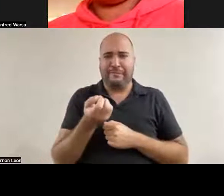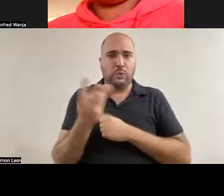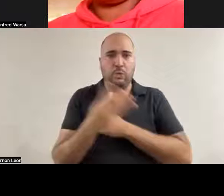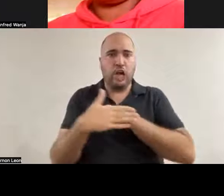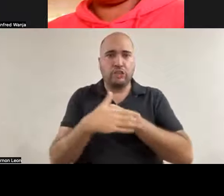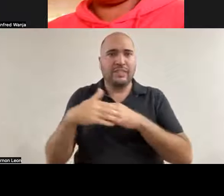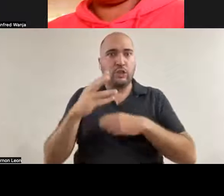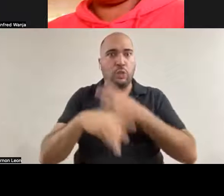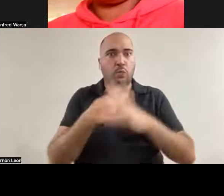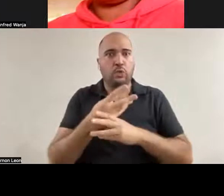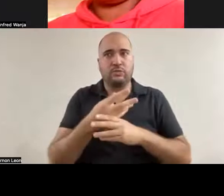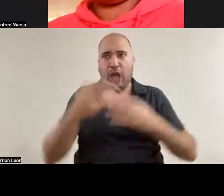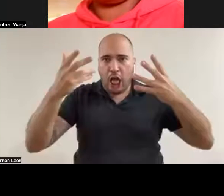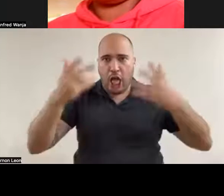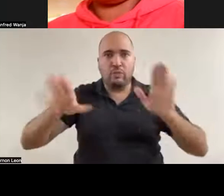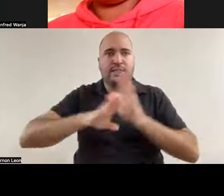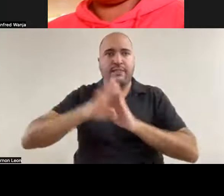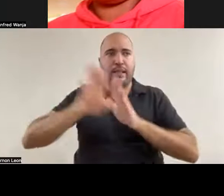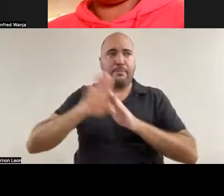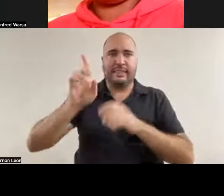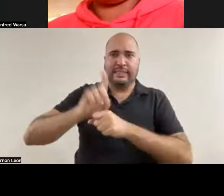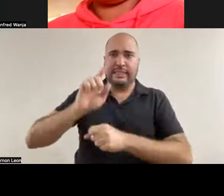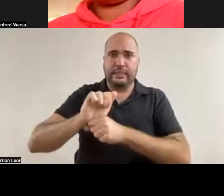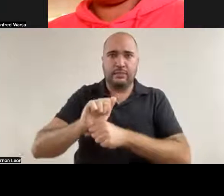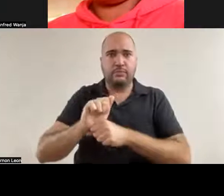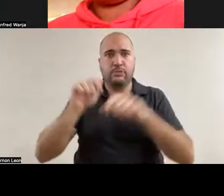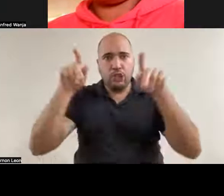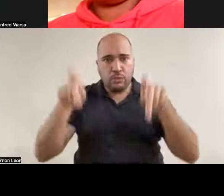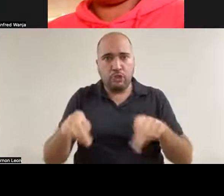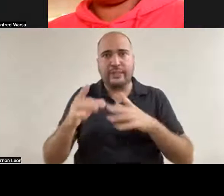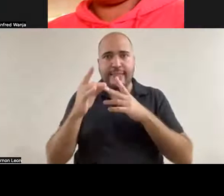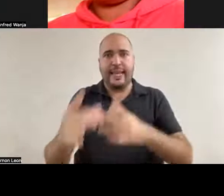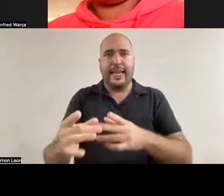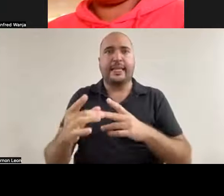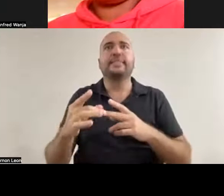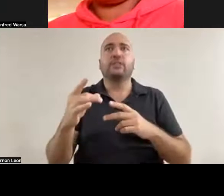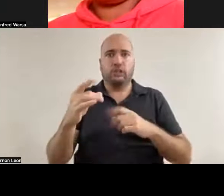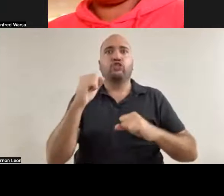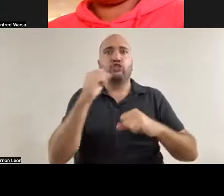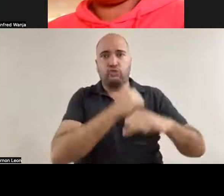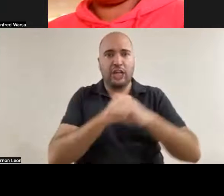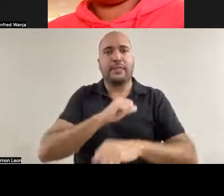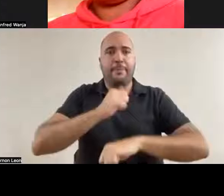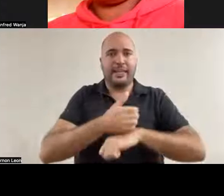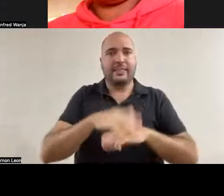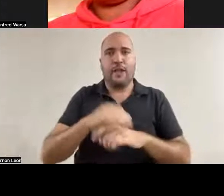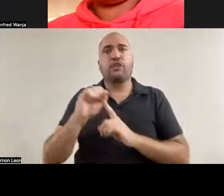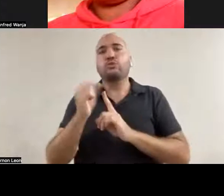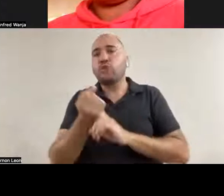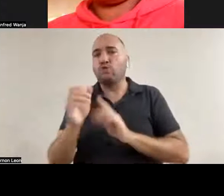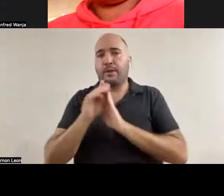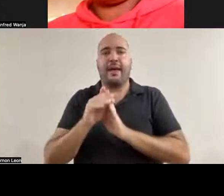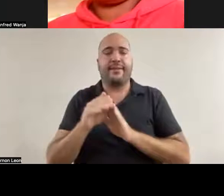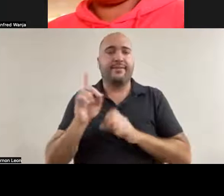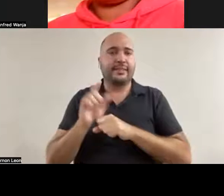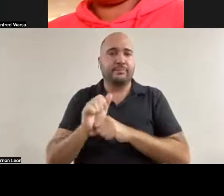that already had developed a disabled person-led disability strategy based on the social model of disability. And